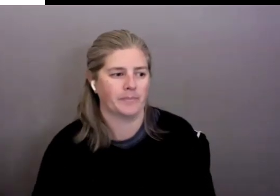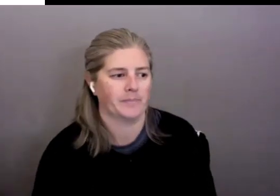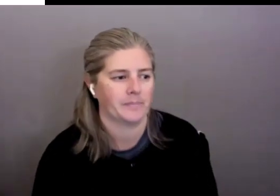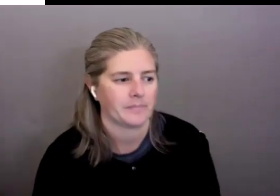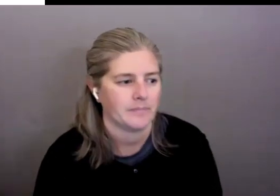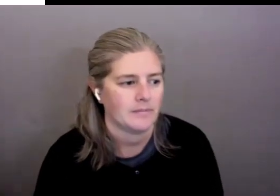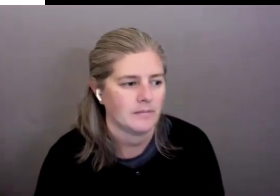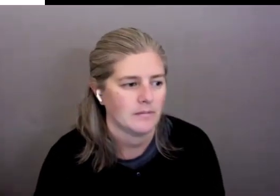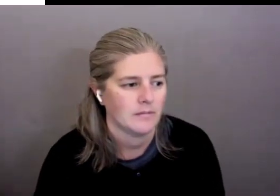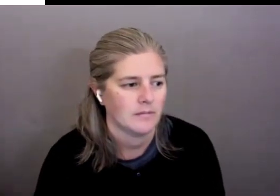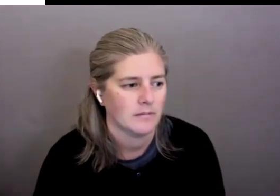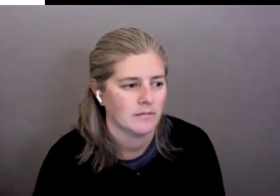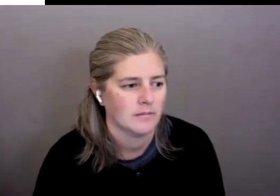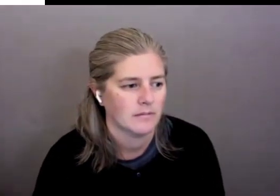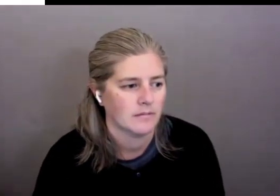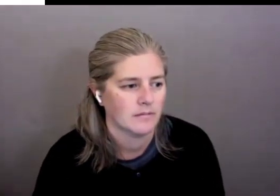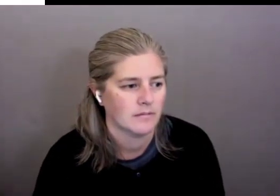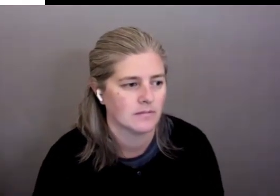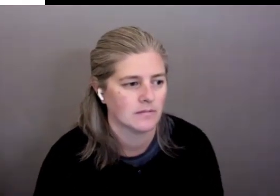Assurances.